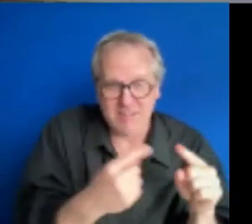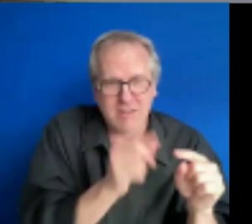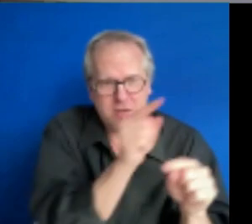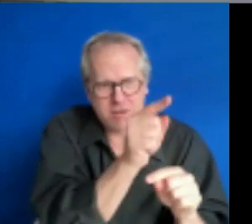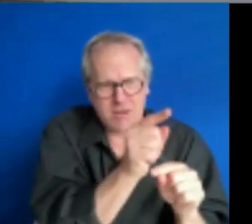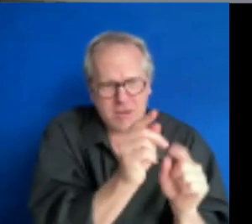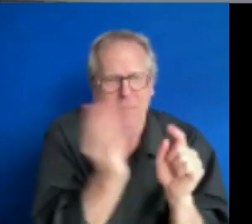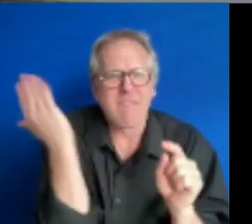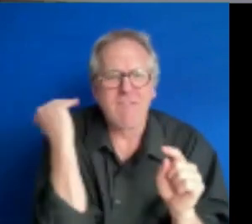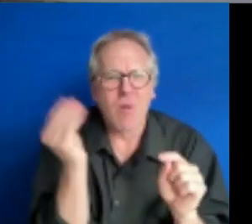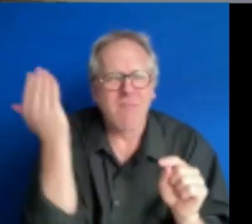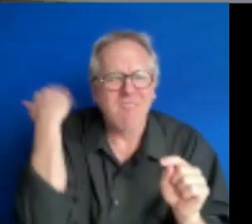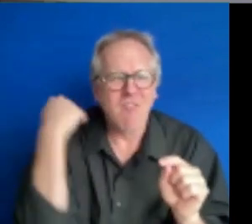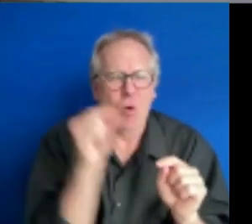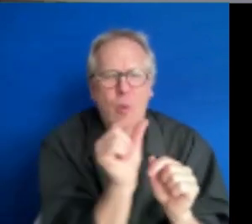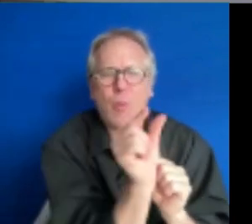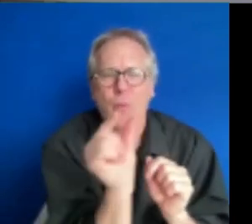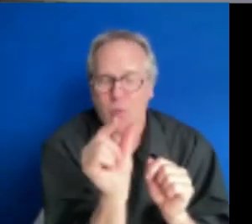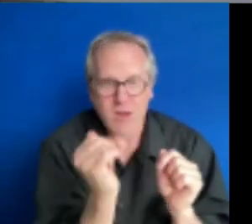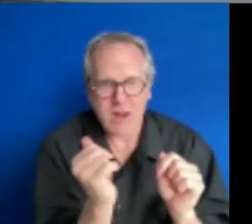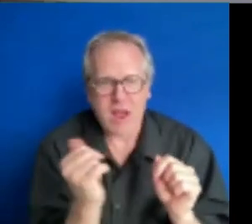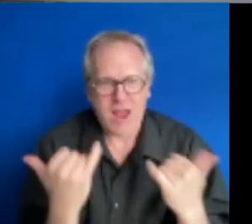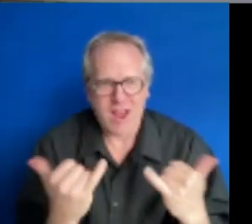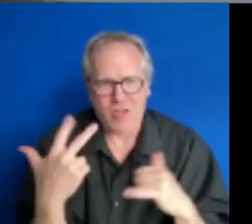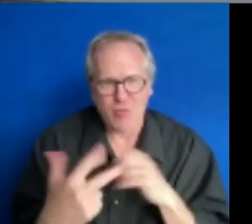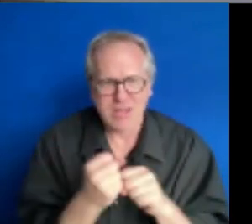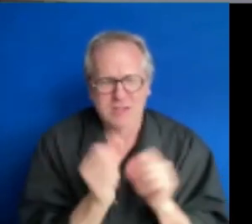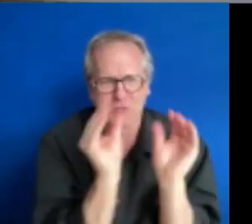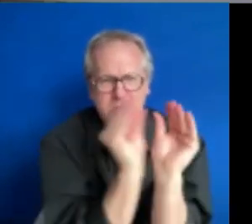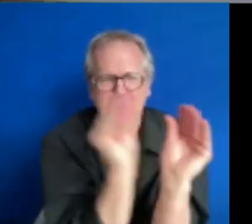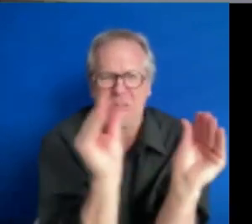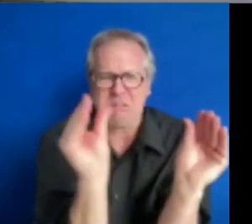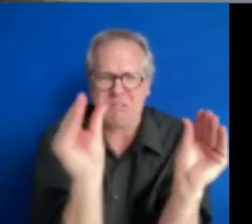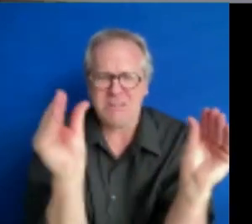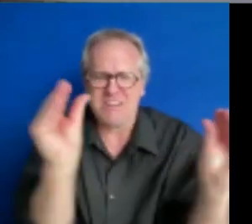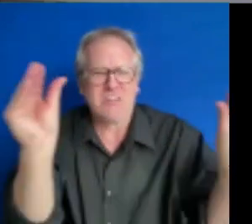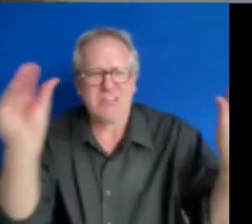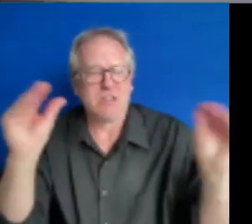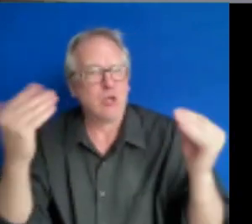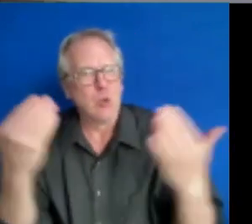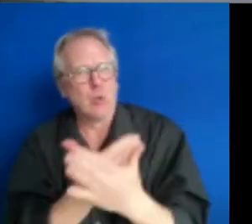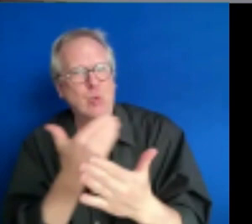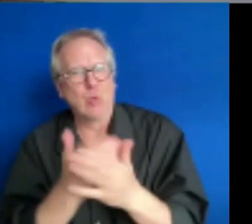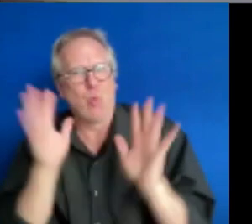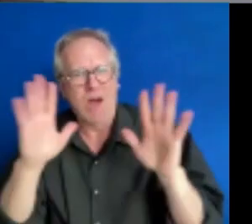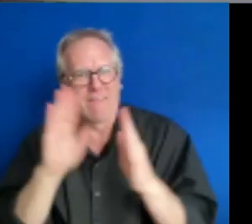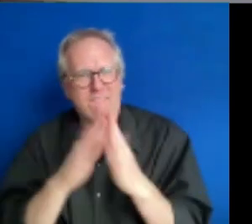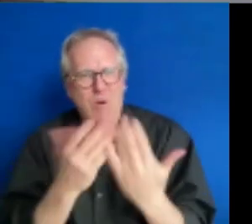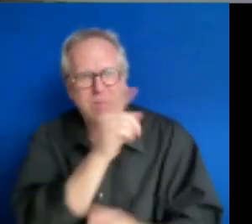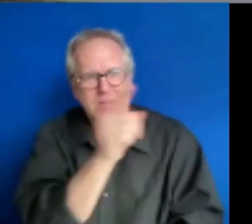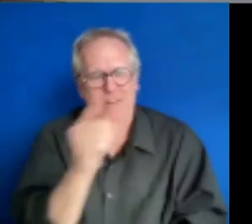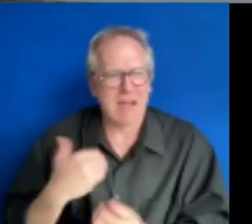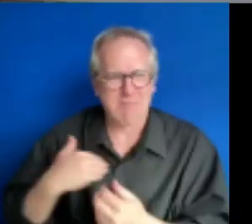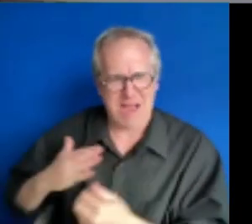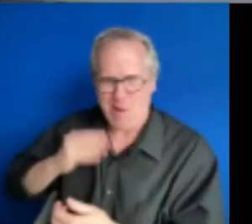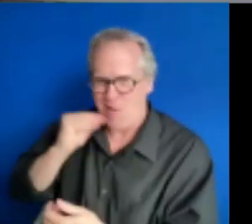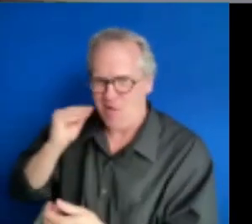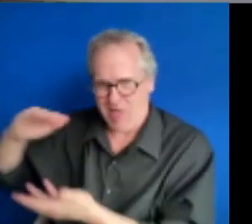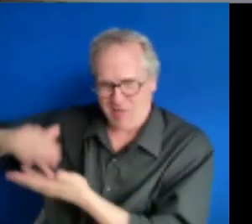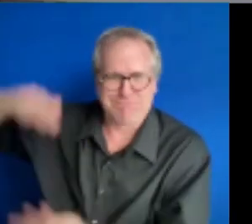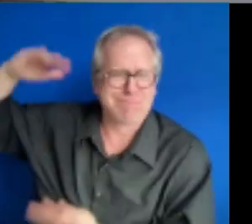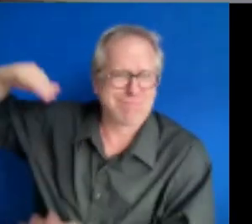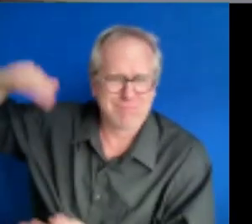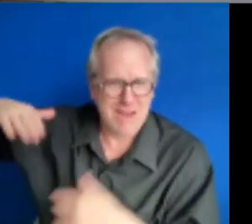a huge influx of new and wonderful books. In fact, I've got a whole stack of them I haven't quite